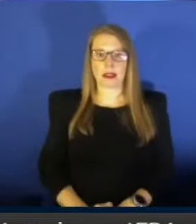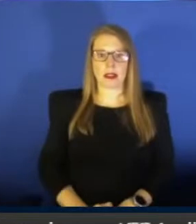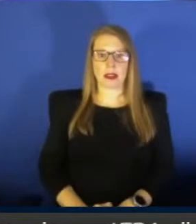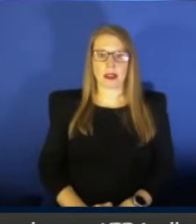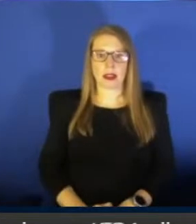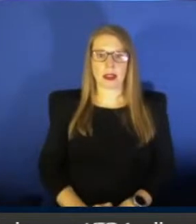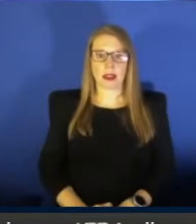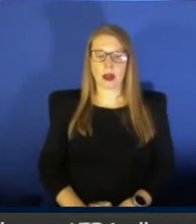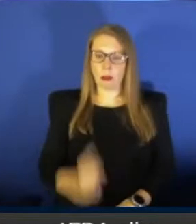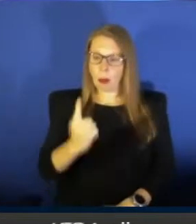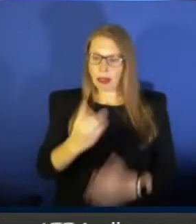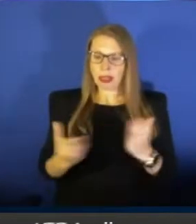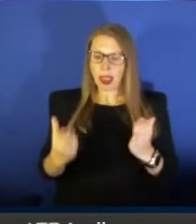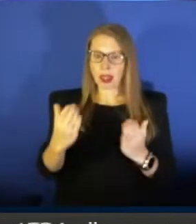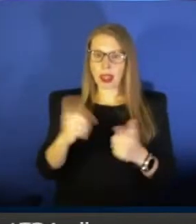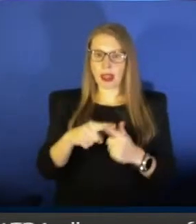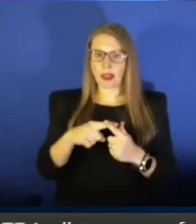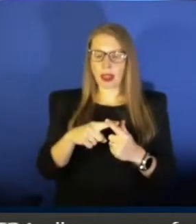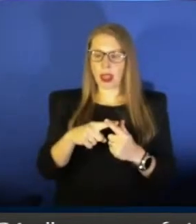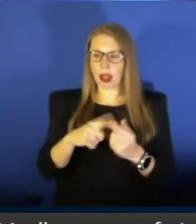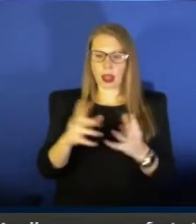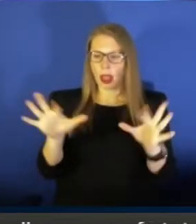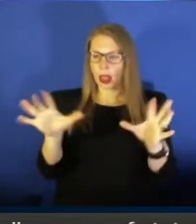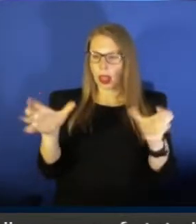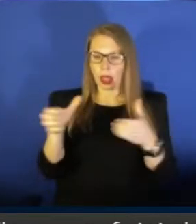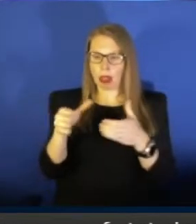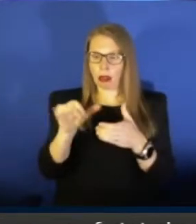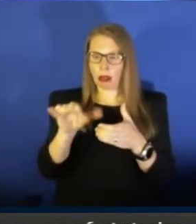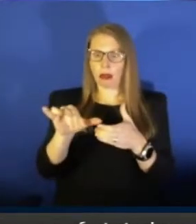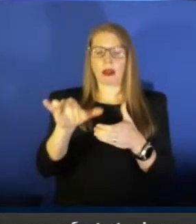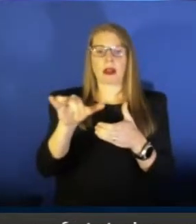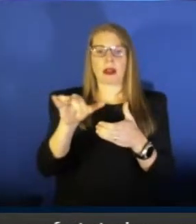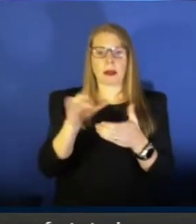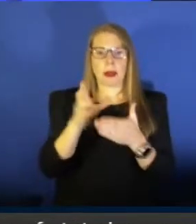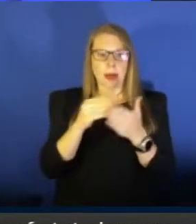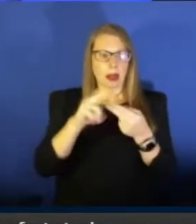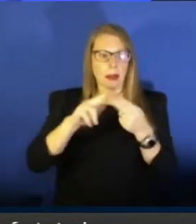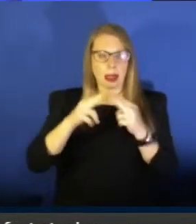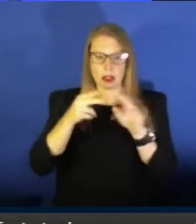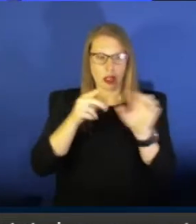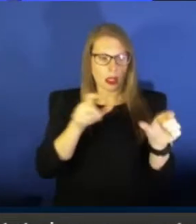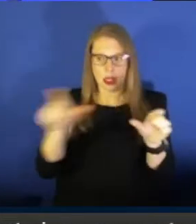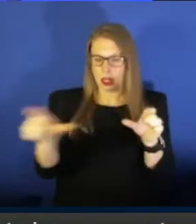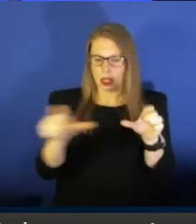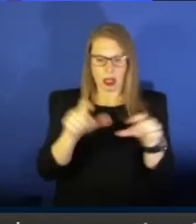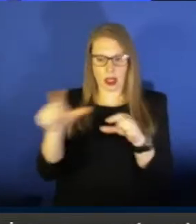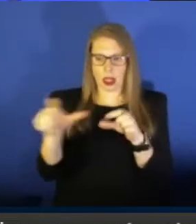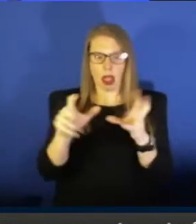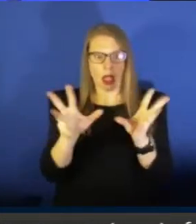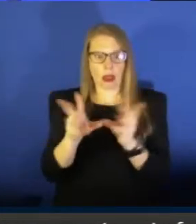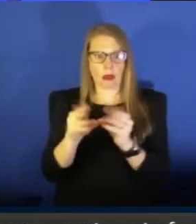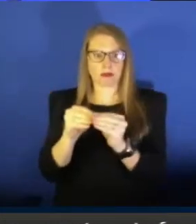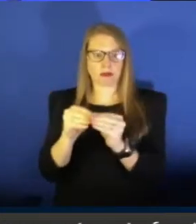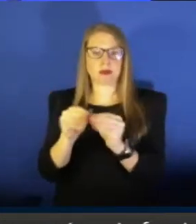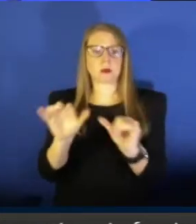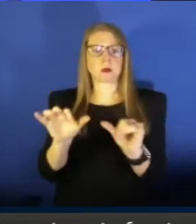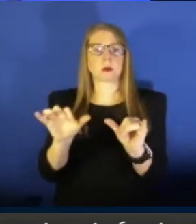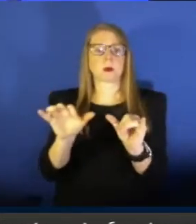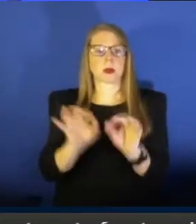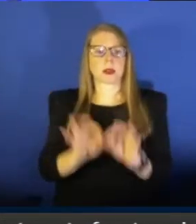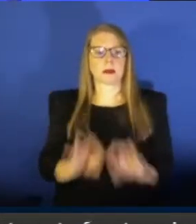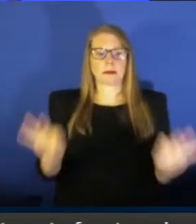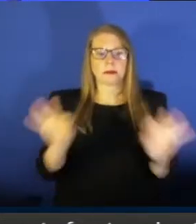Juvenile system had been looking for her for 6 months because she'd fallen off the radar. That's a success story so far. They got this girl into